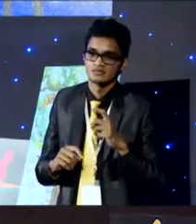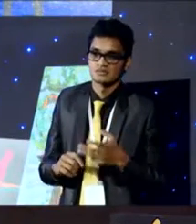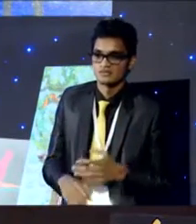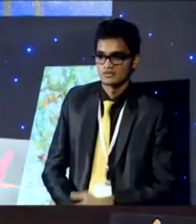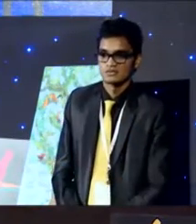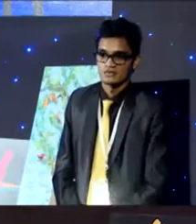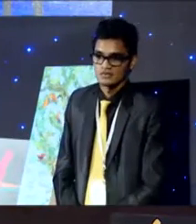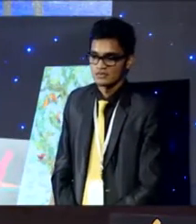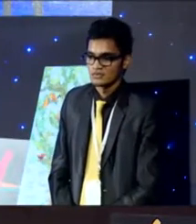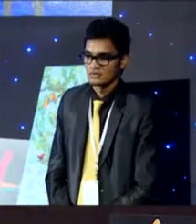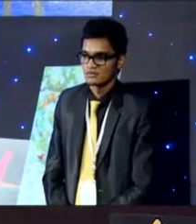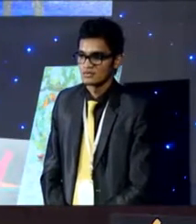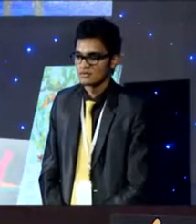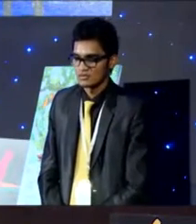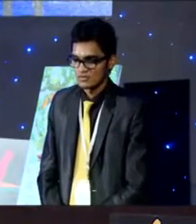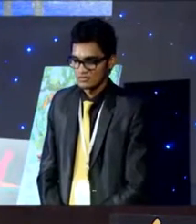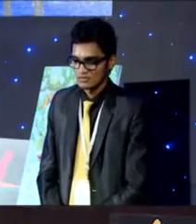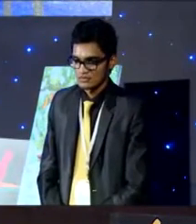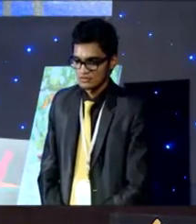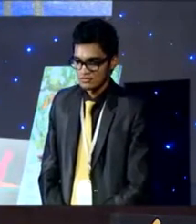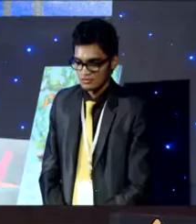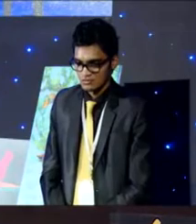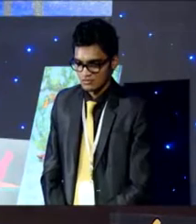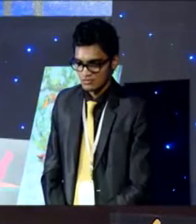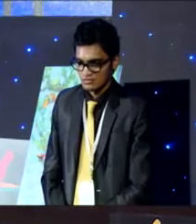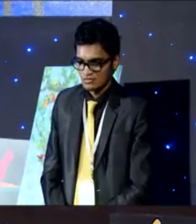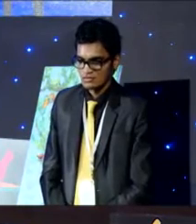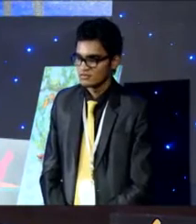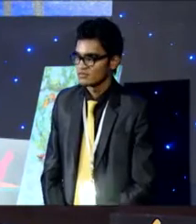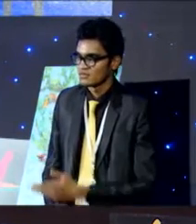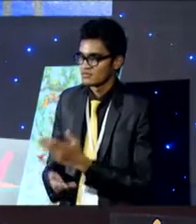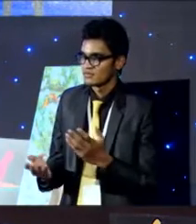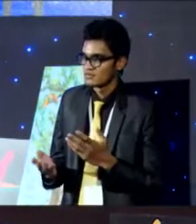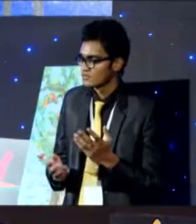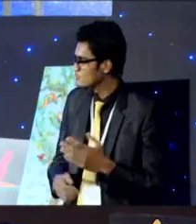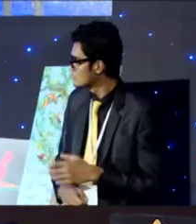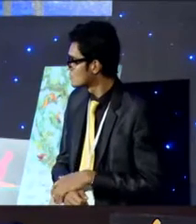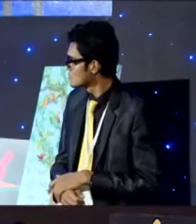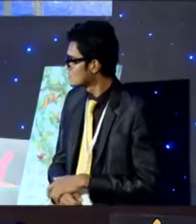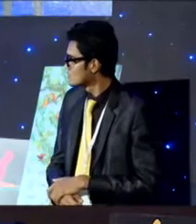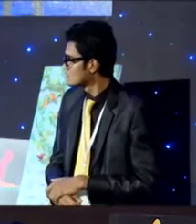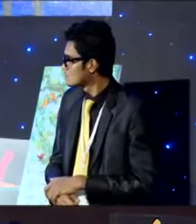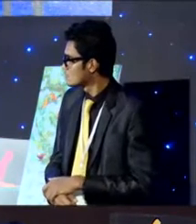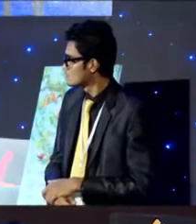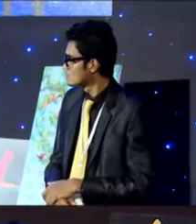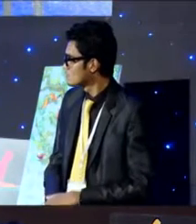notice is that it is very scientifically done. I know Anis should be somewhere here. I've met a couple of other people also. Is